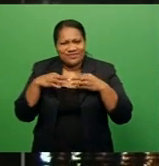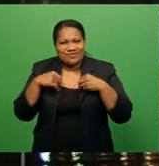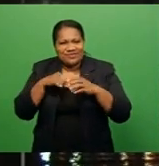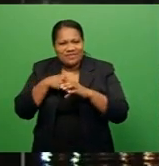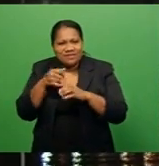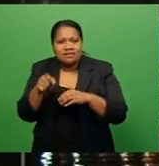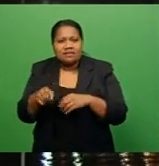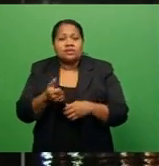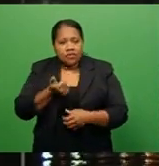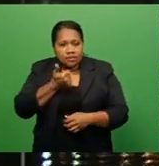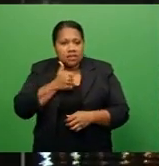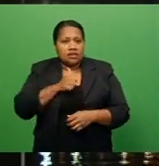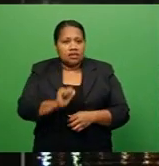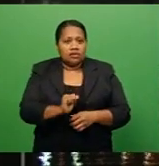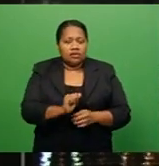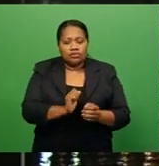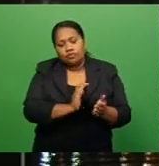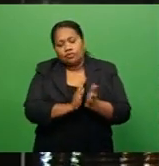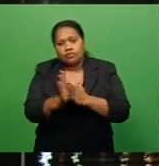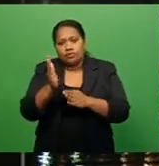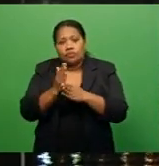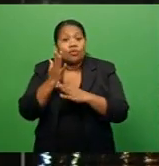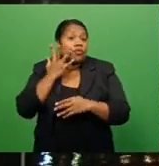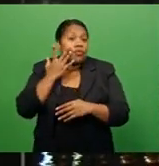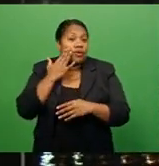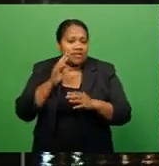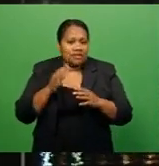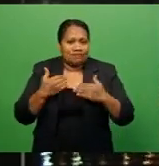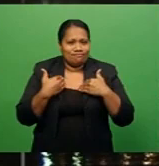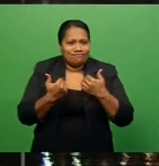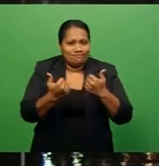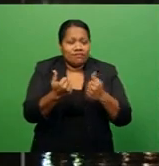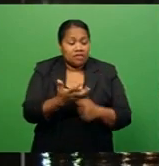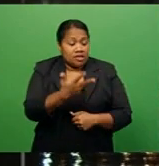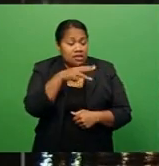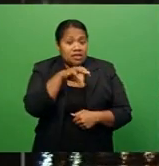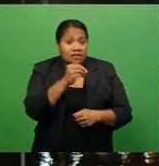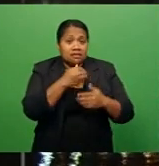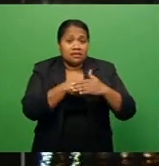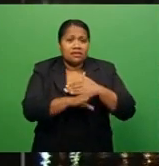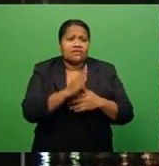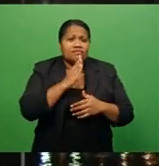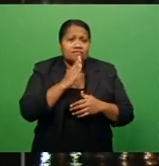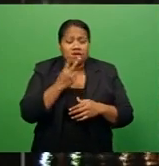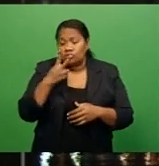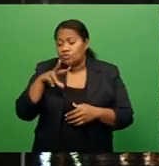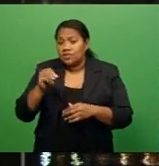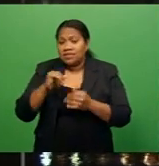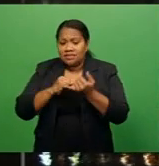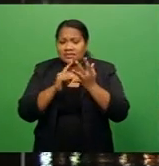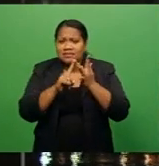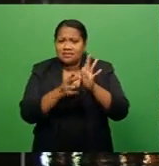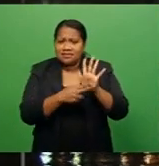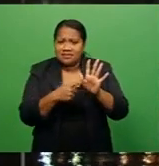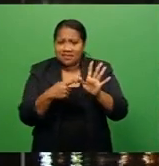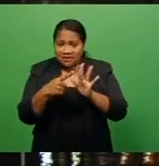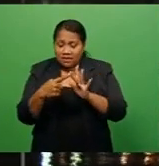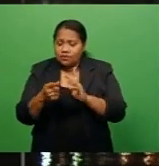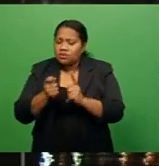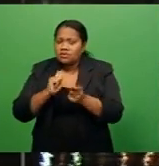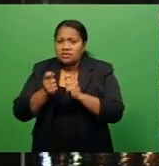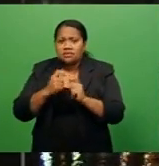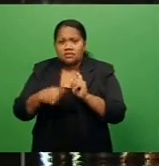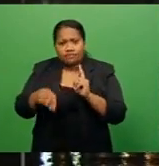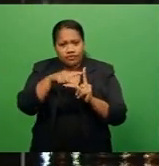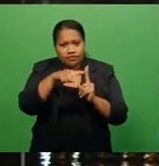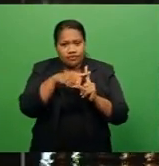deployment once they recover. 90 troops in Iraq and 20 in Sinai have tested positive, have had to be